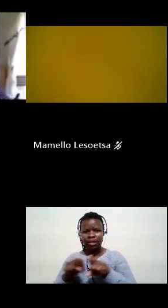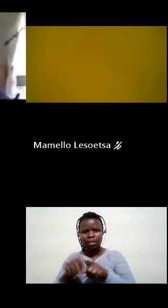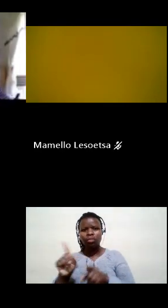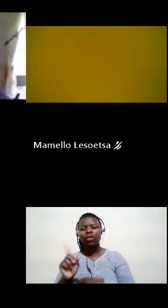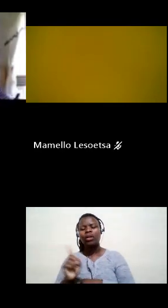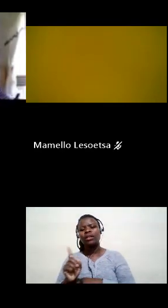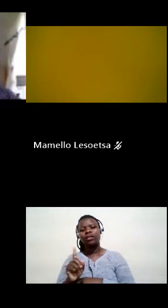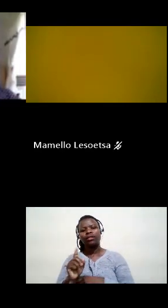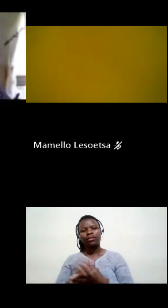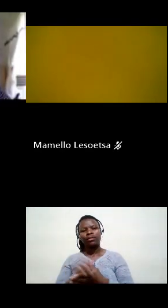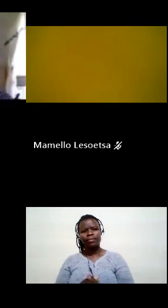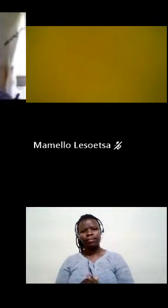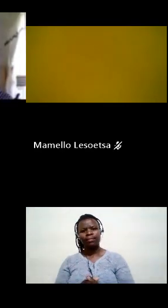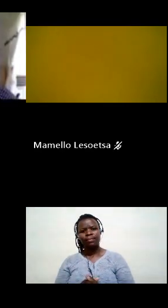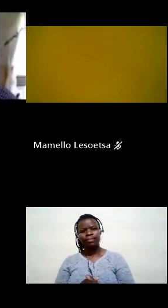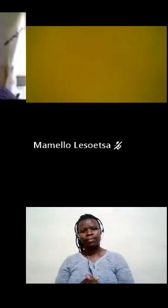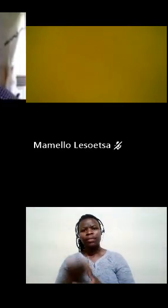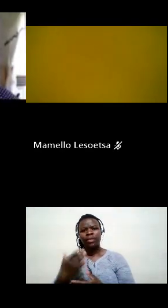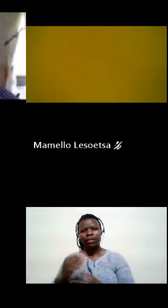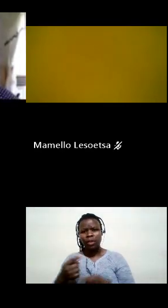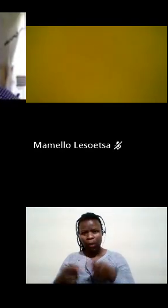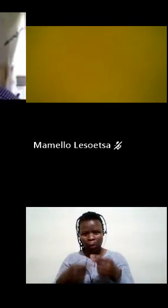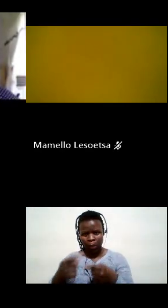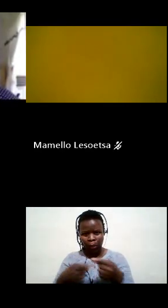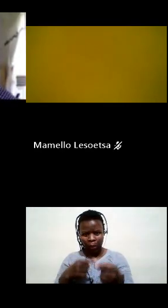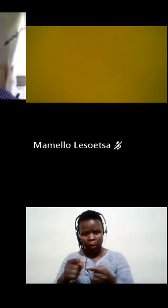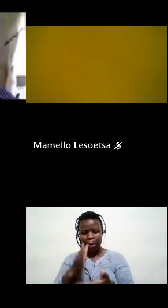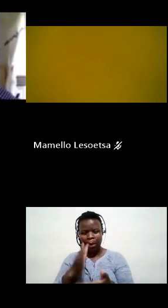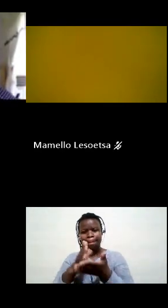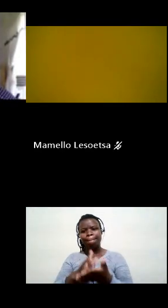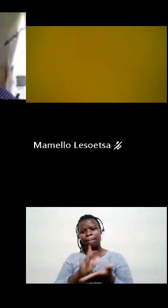points I've dropped down, please. Thanks.